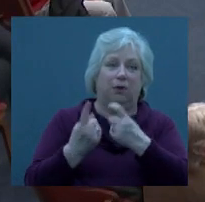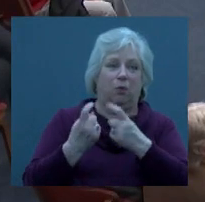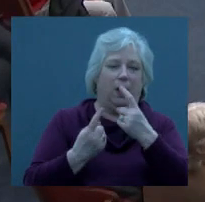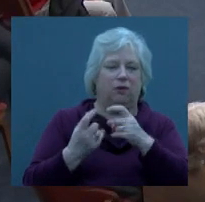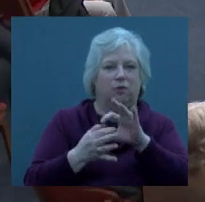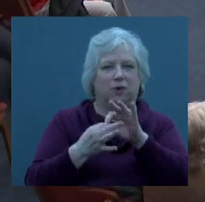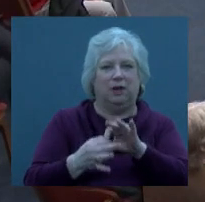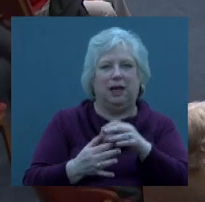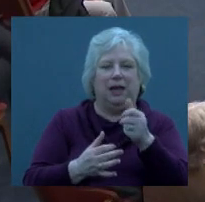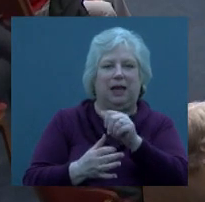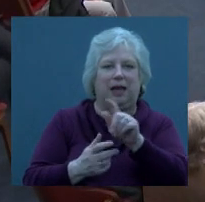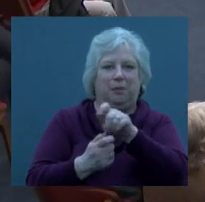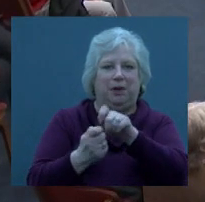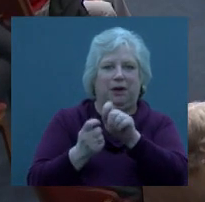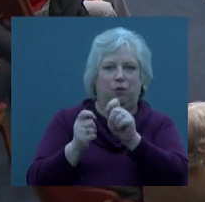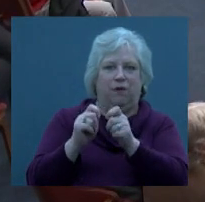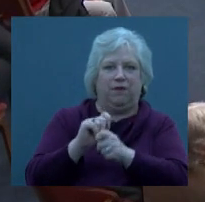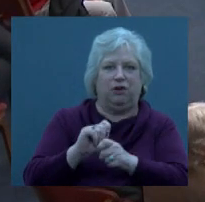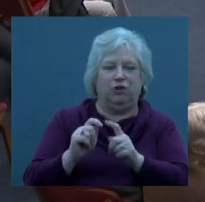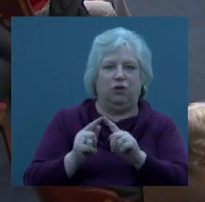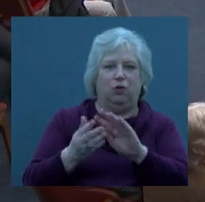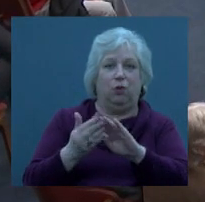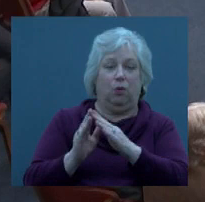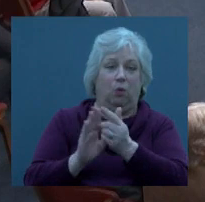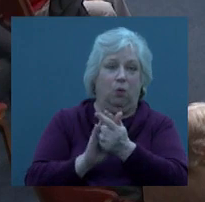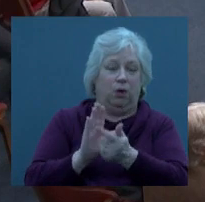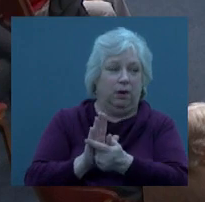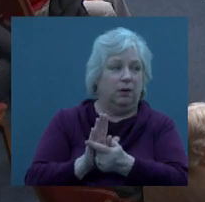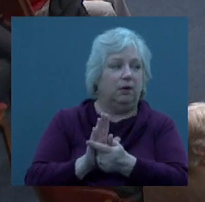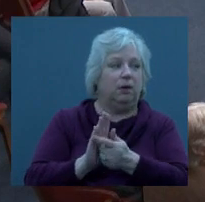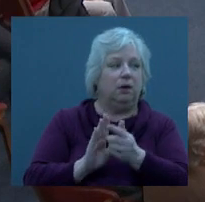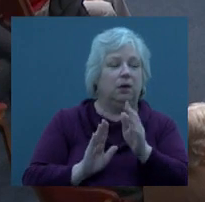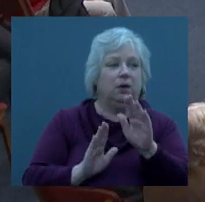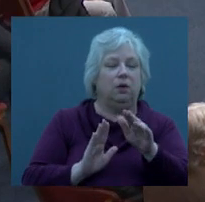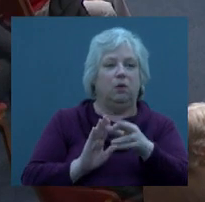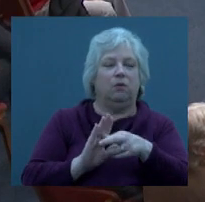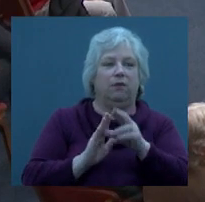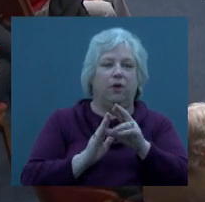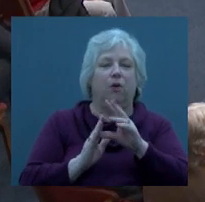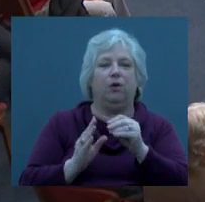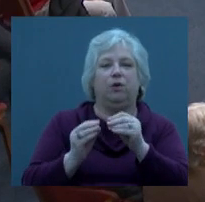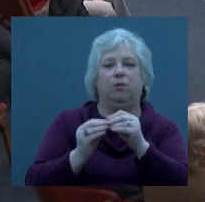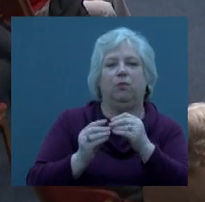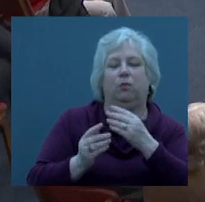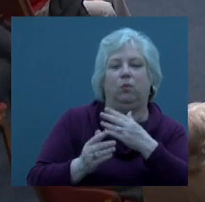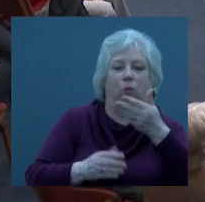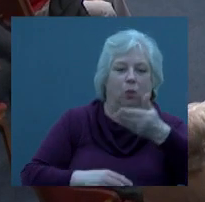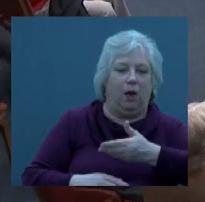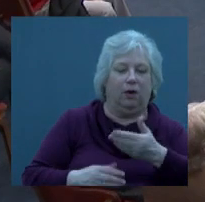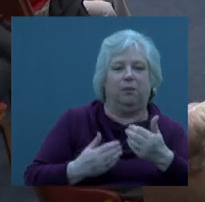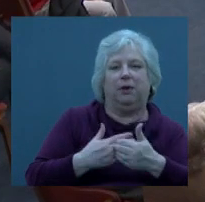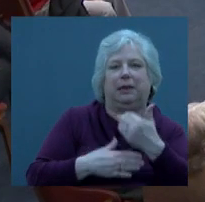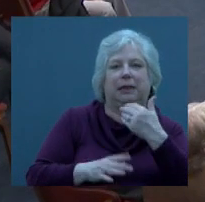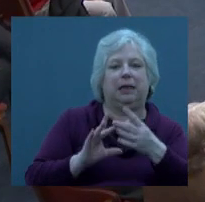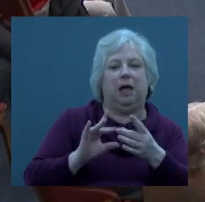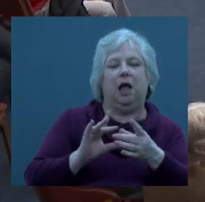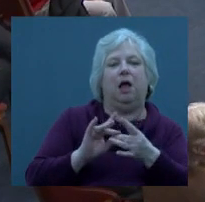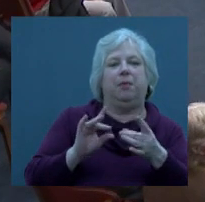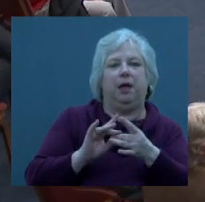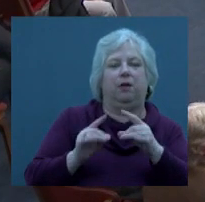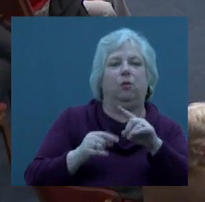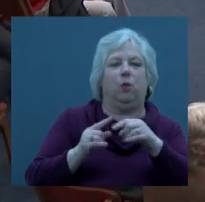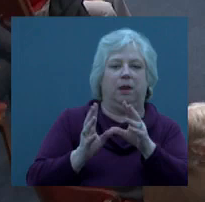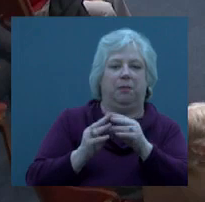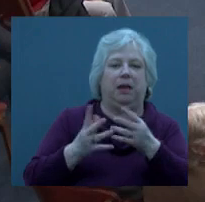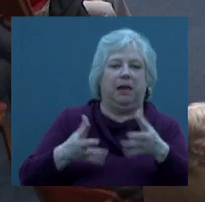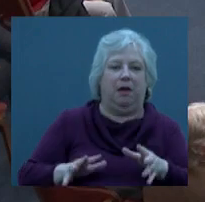any particular revisions to the ordinance, your review, and y'all are more than welcome to send comments afterwards. This is a